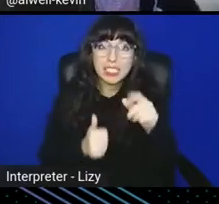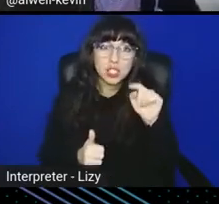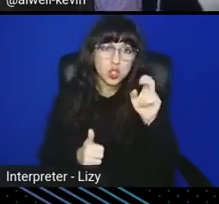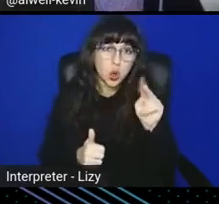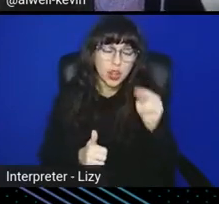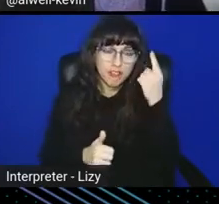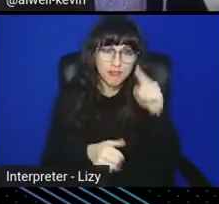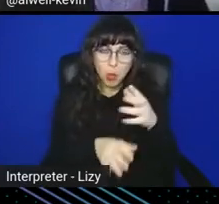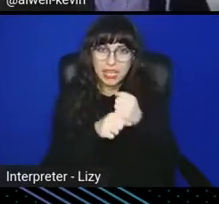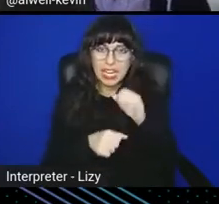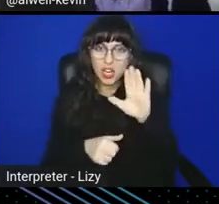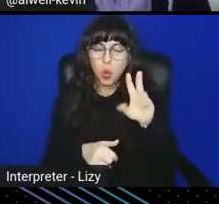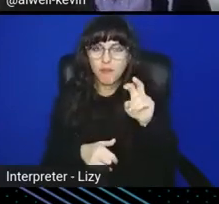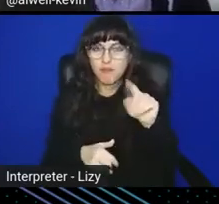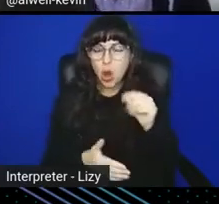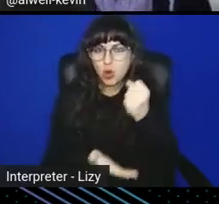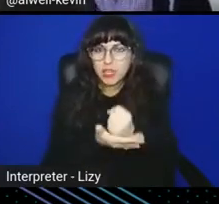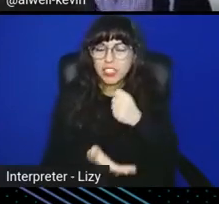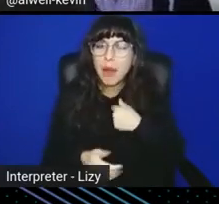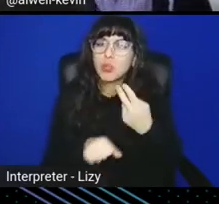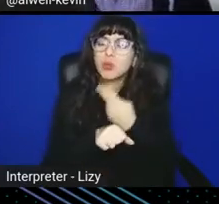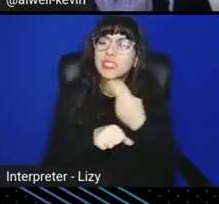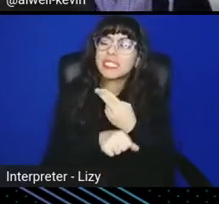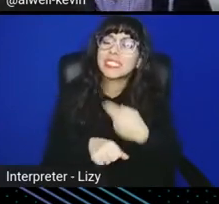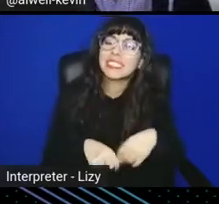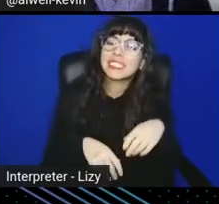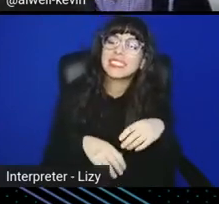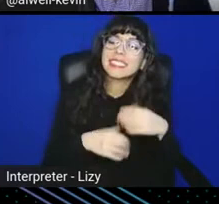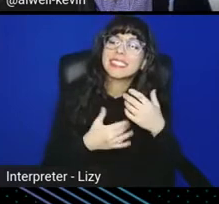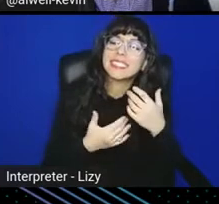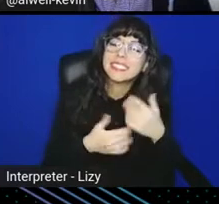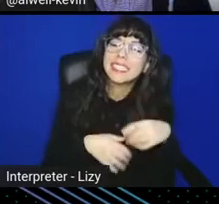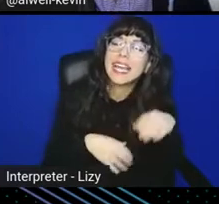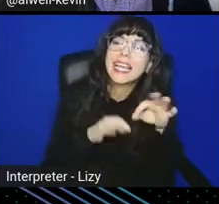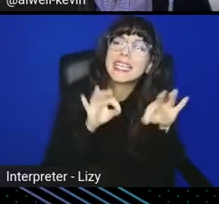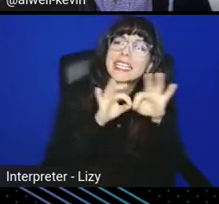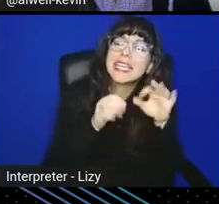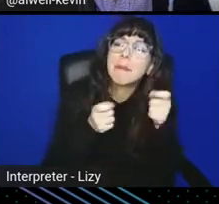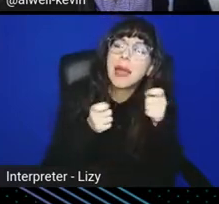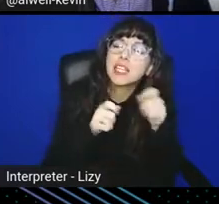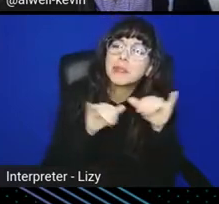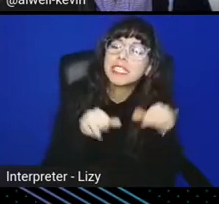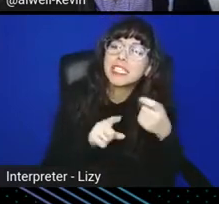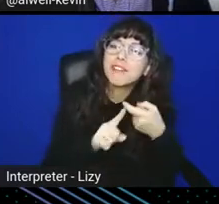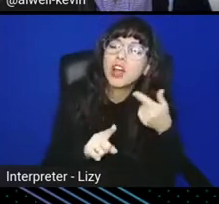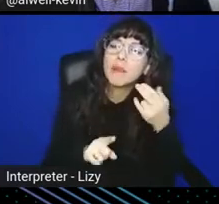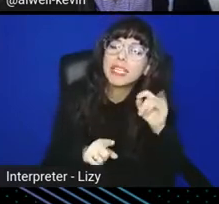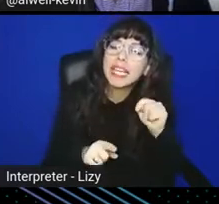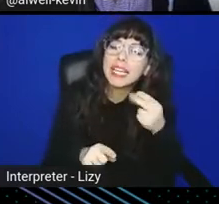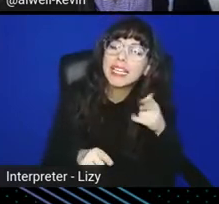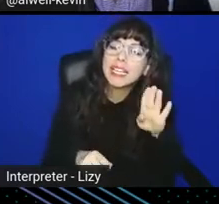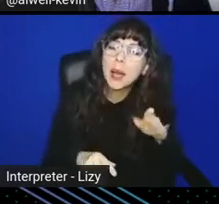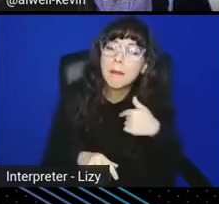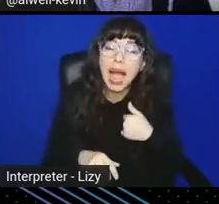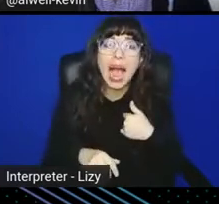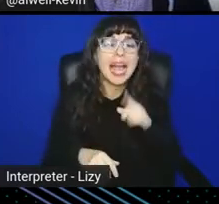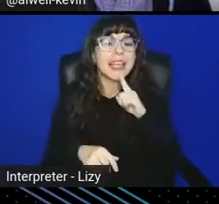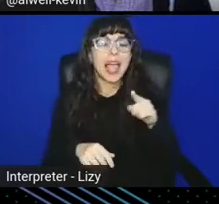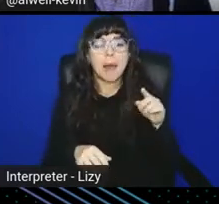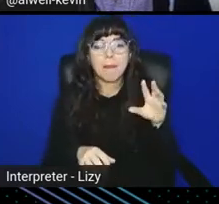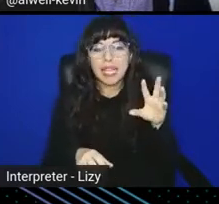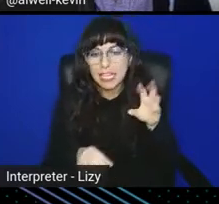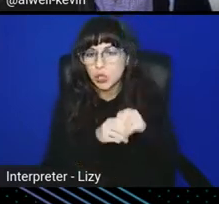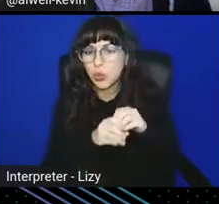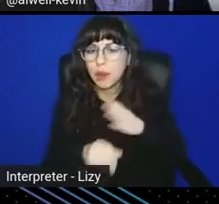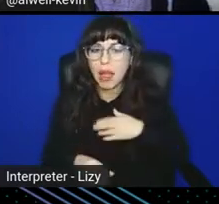the native secret store, the key management system on GitHub. So this is scoped my repository. I'm dynamically injecting my Vault token